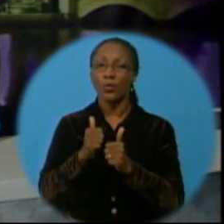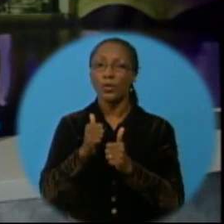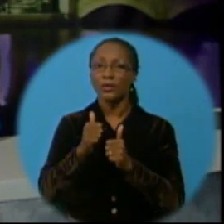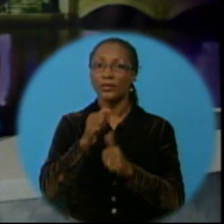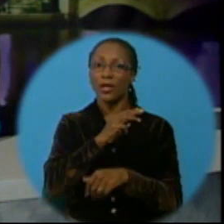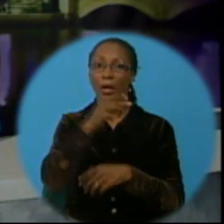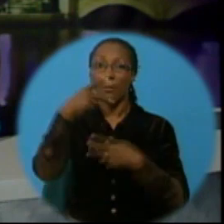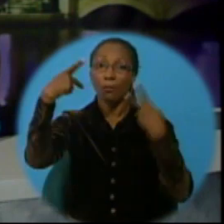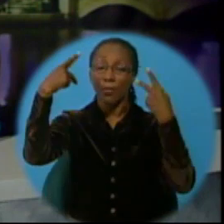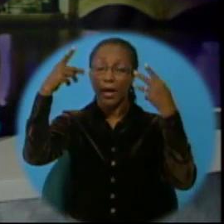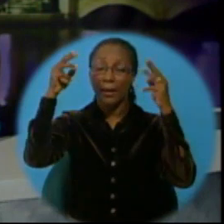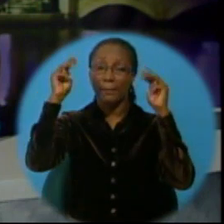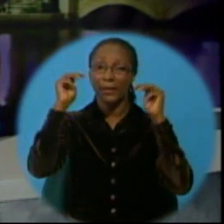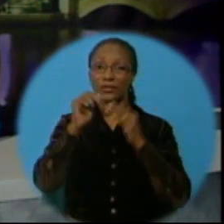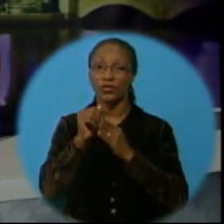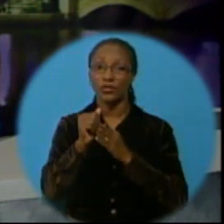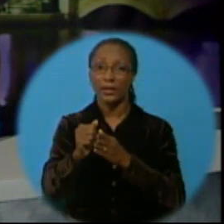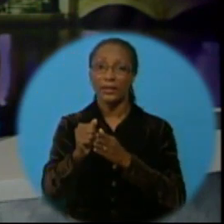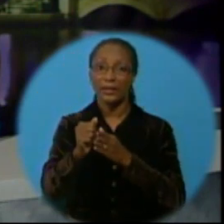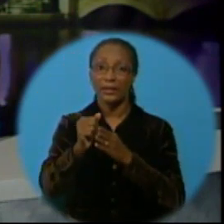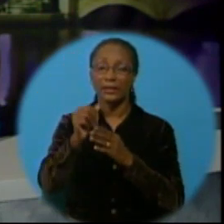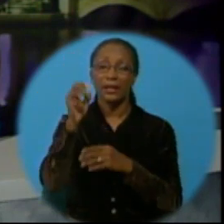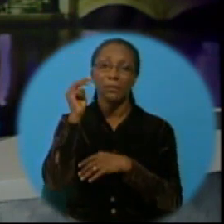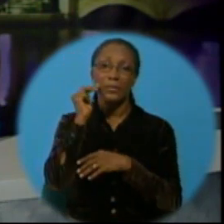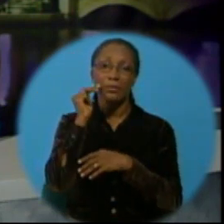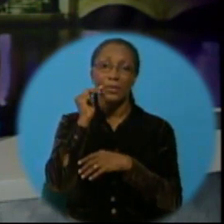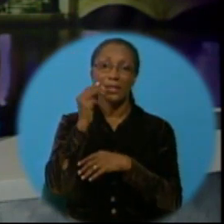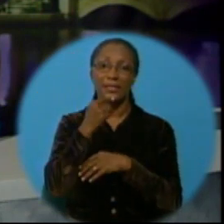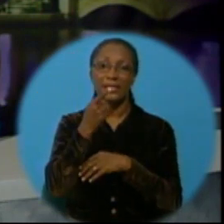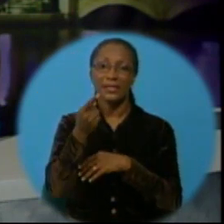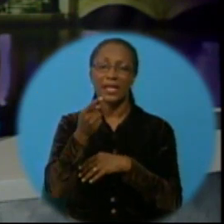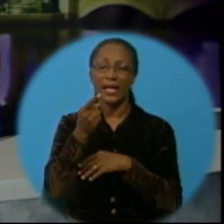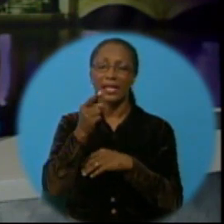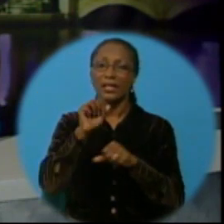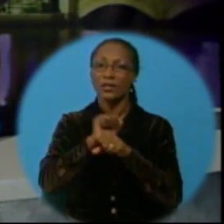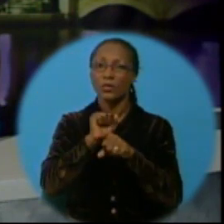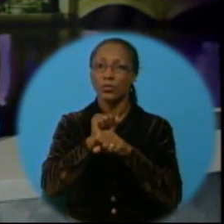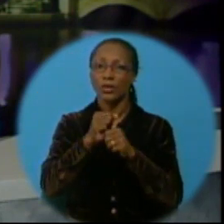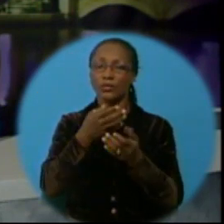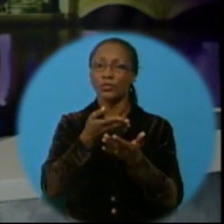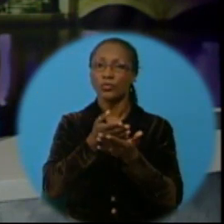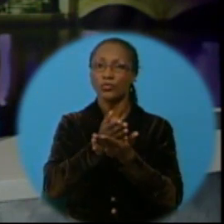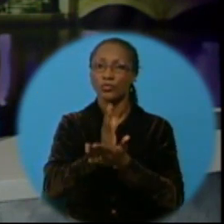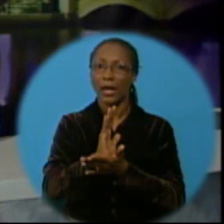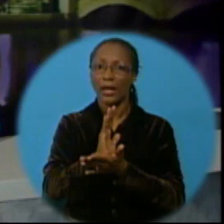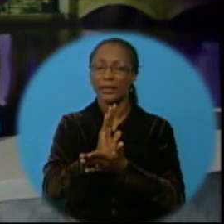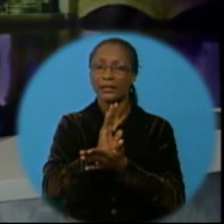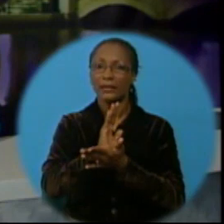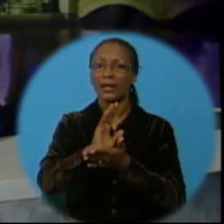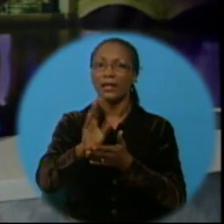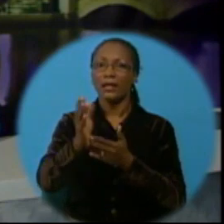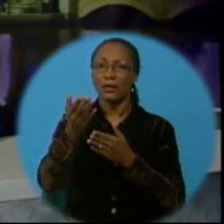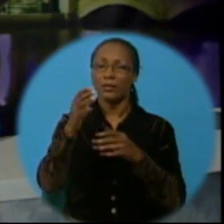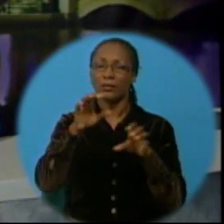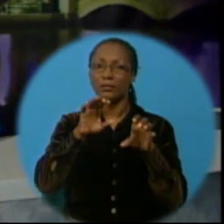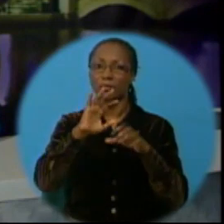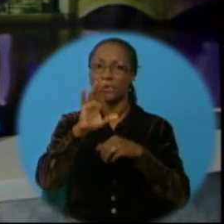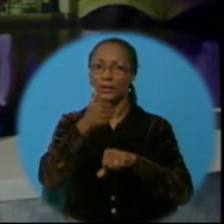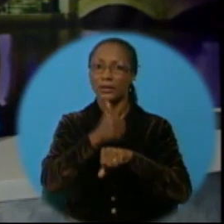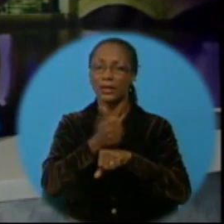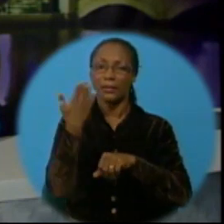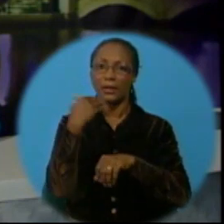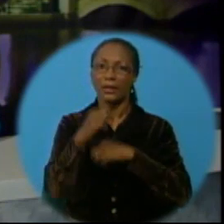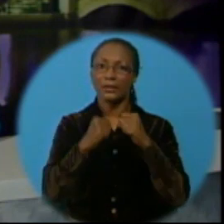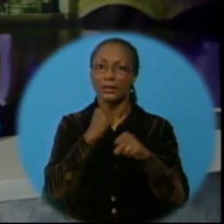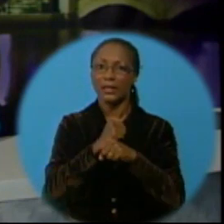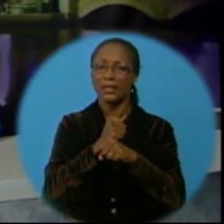Ms. Motley says even though the Employment Rights Tribunal was appointed last year, no regulations have been published in accordance with the